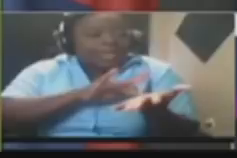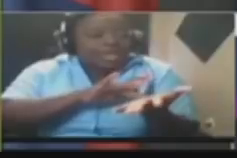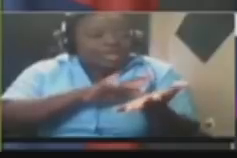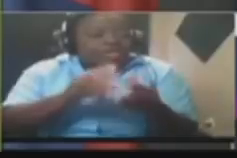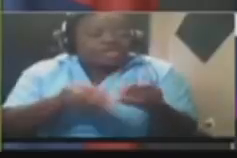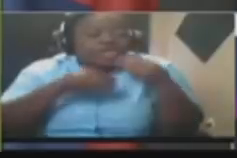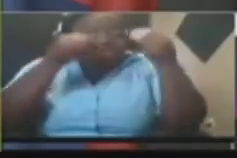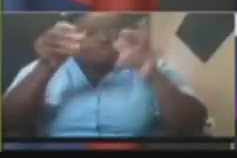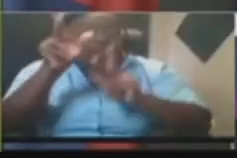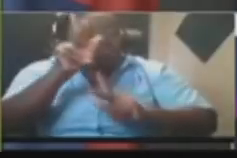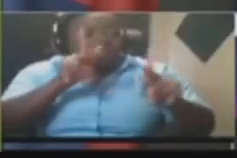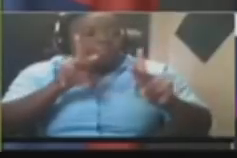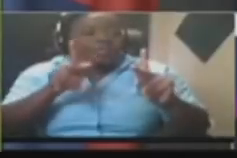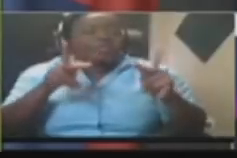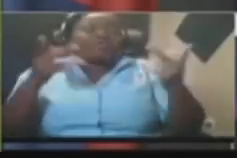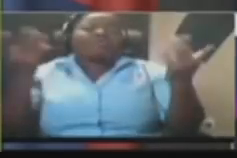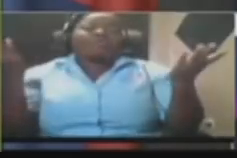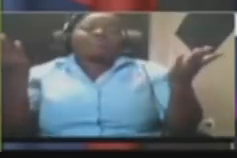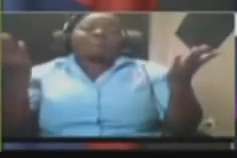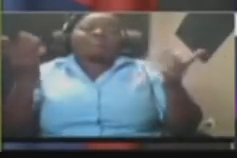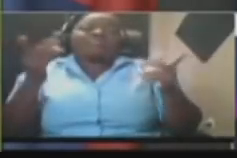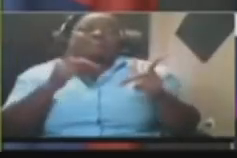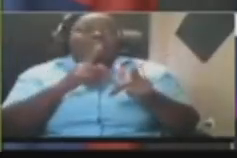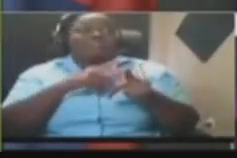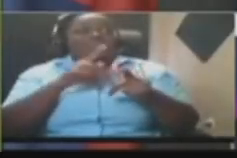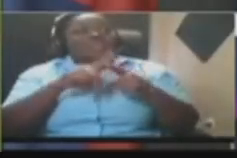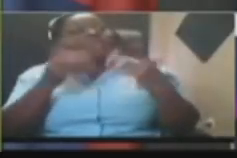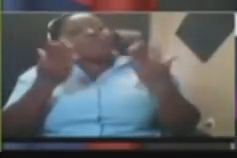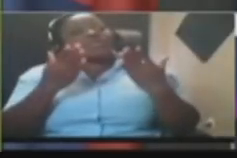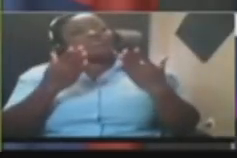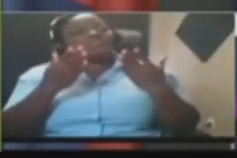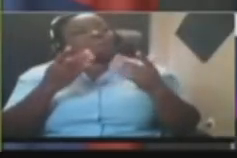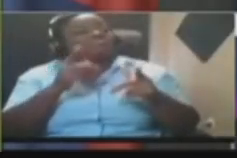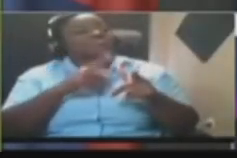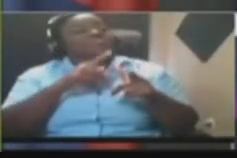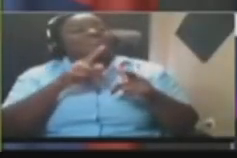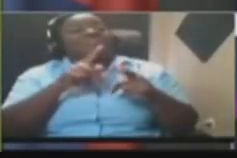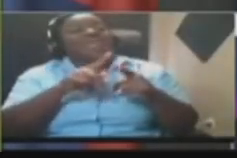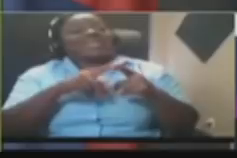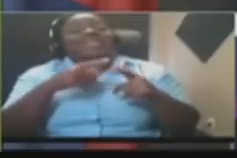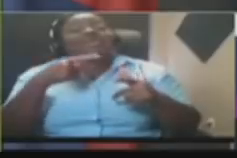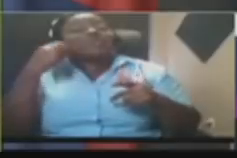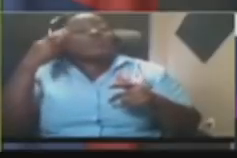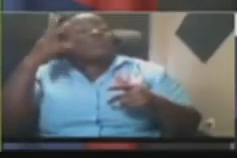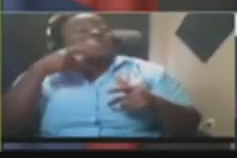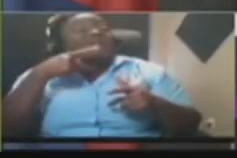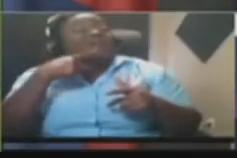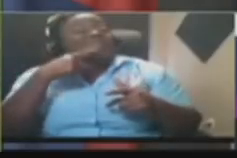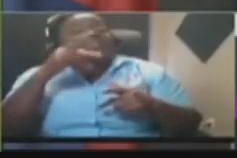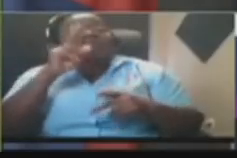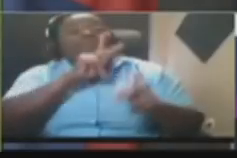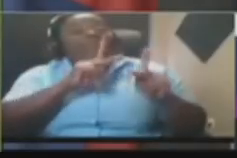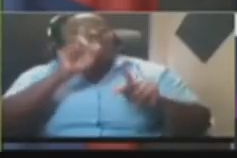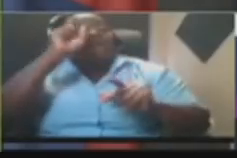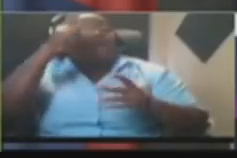people, I don't know that I'll be inventing any new positions in this country, because we have done that before.